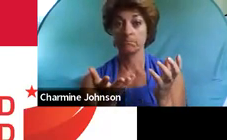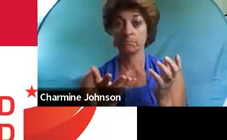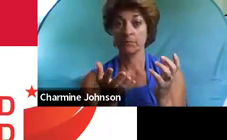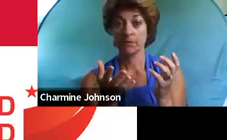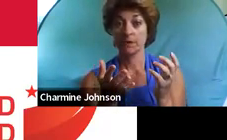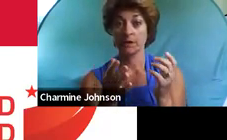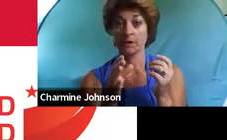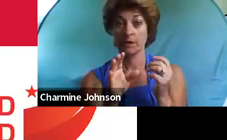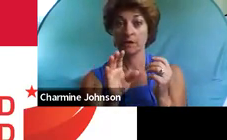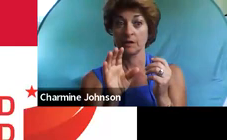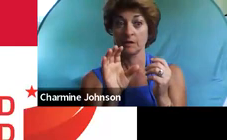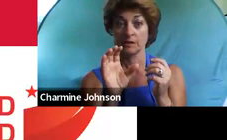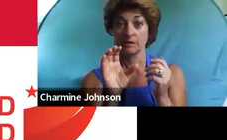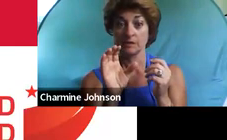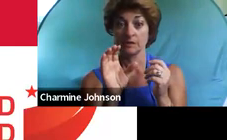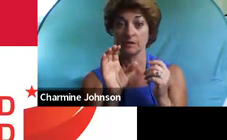CBE, that is a